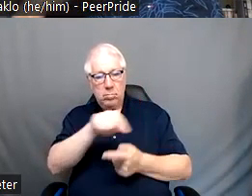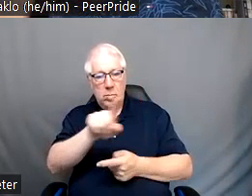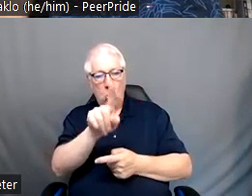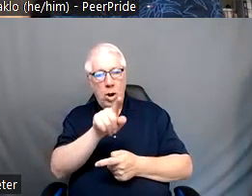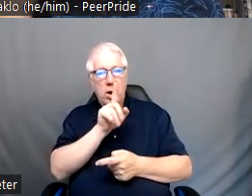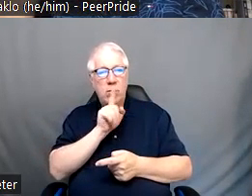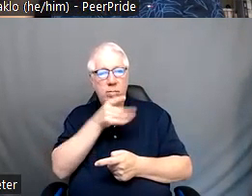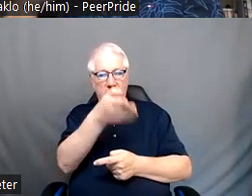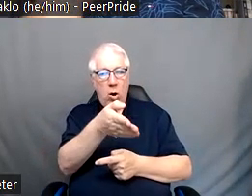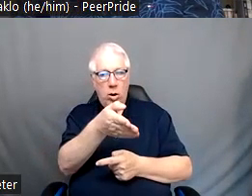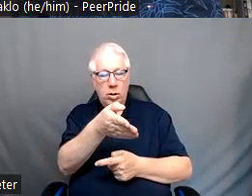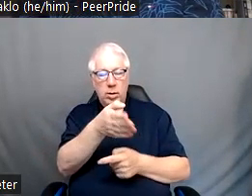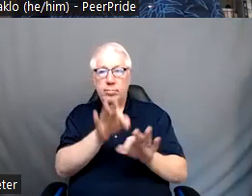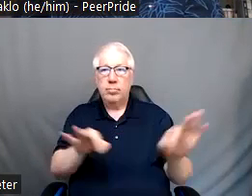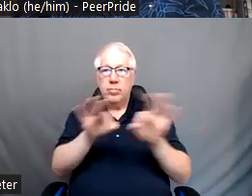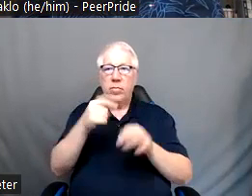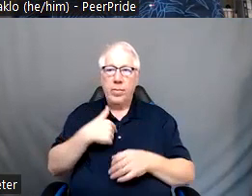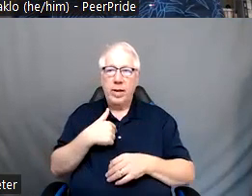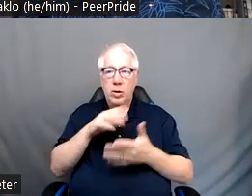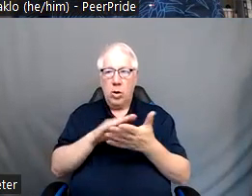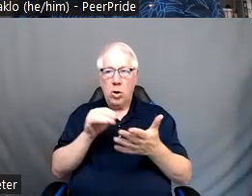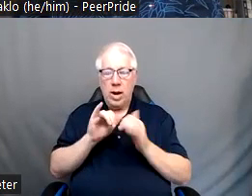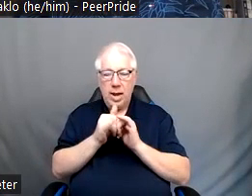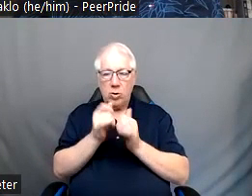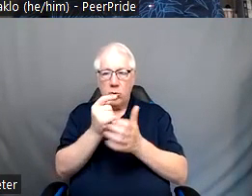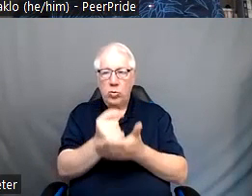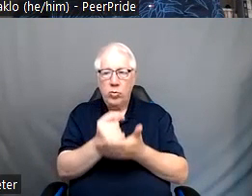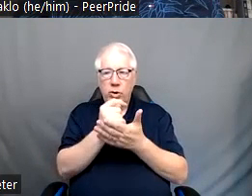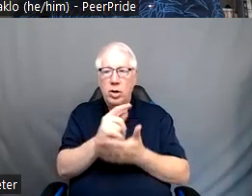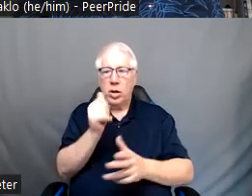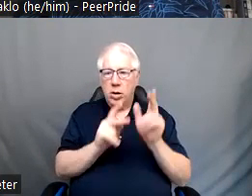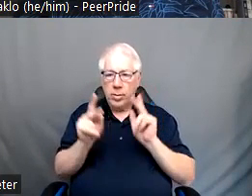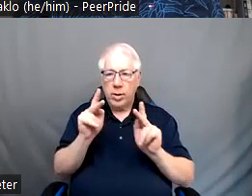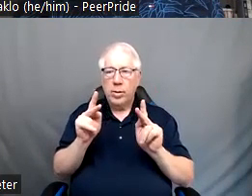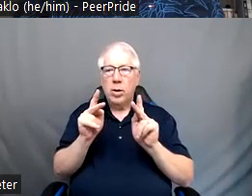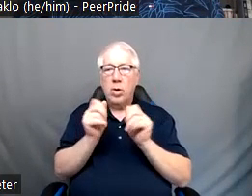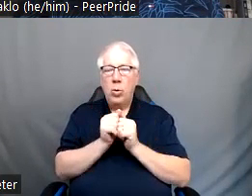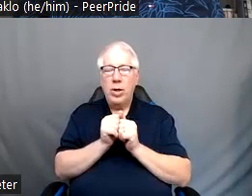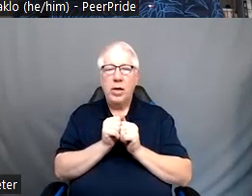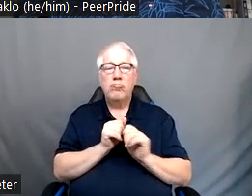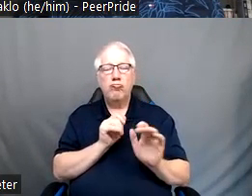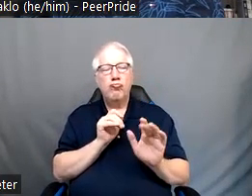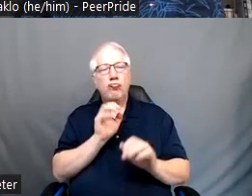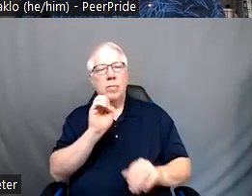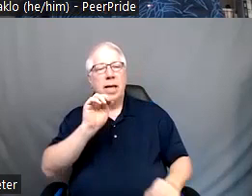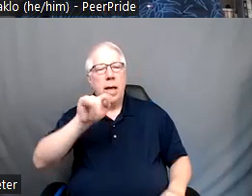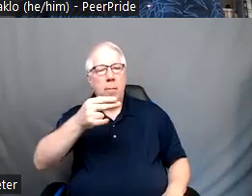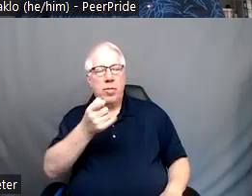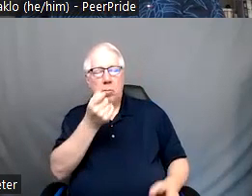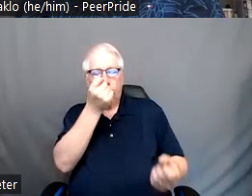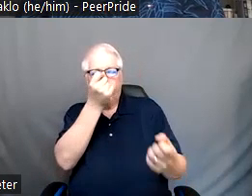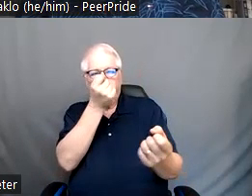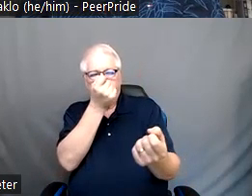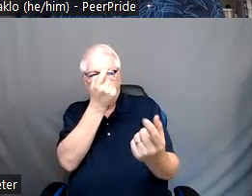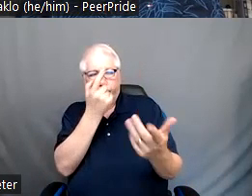been so key for me to learn just how to treat other human beings with empathy and try to